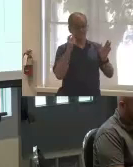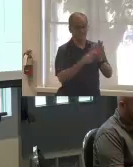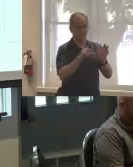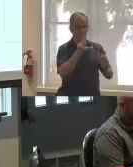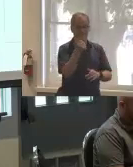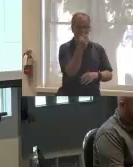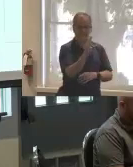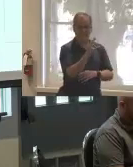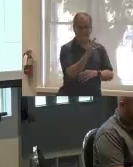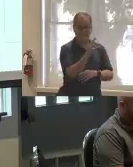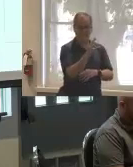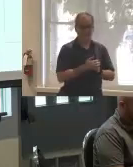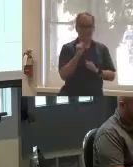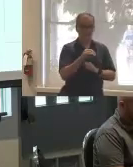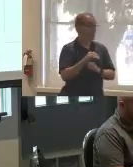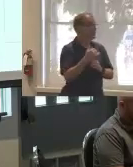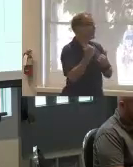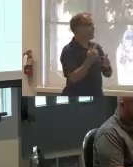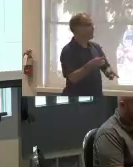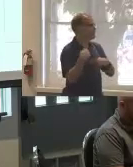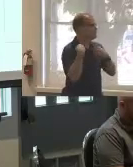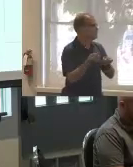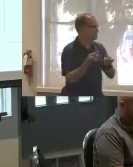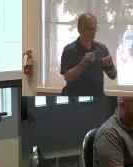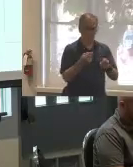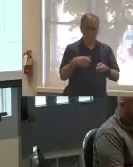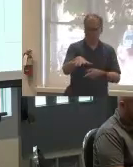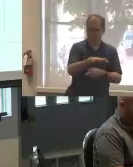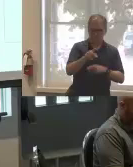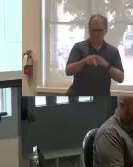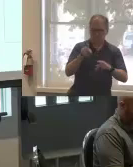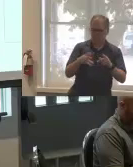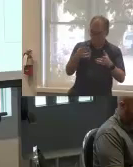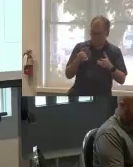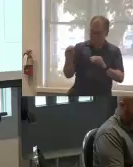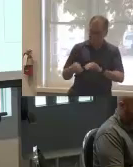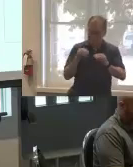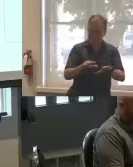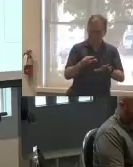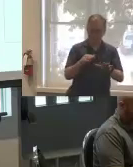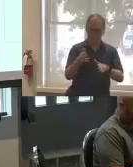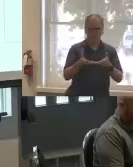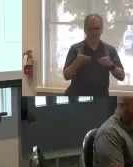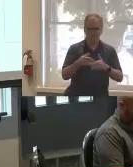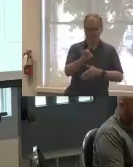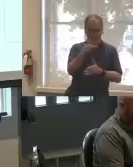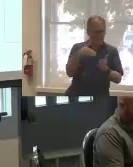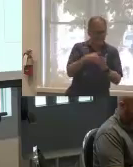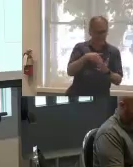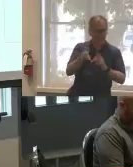So last year, the 519 had overwhelming demand for settlement services, with over 8,000 newcomers reaching out for help. So